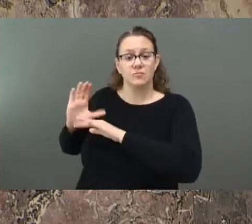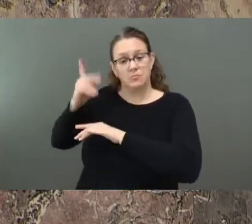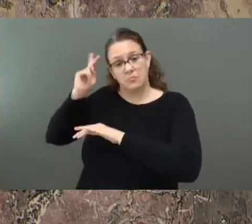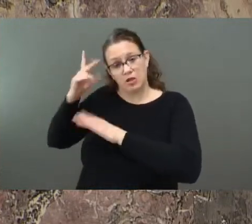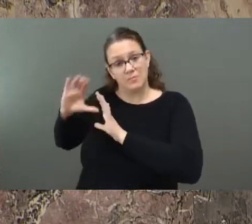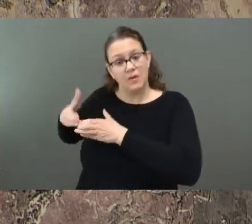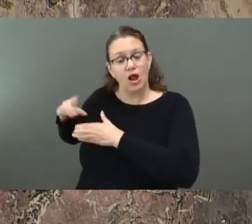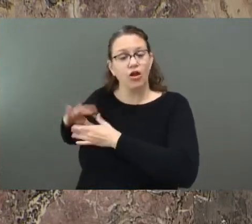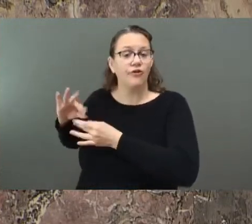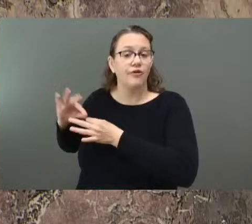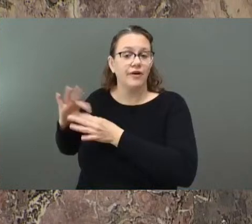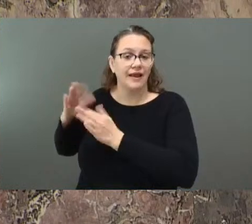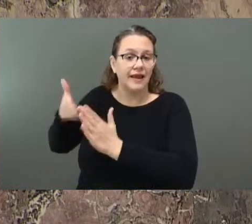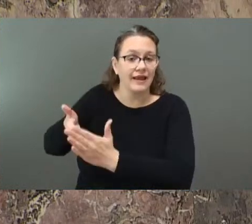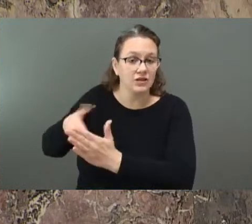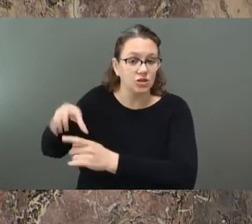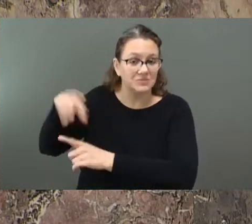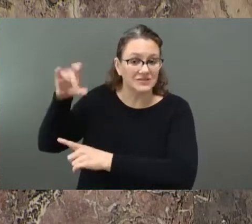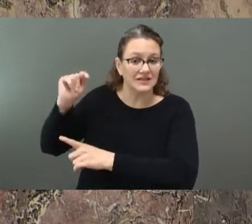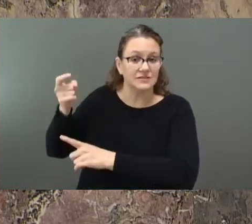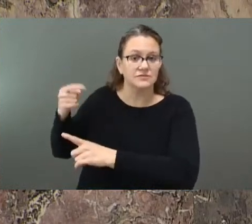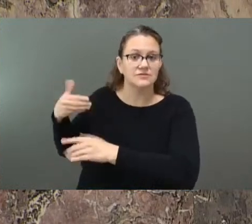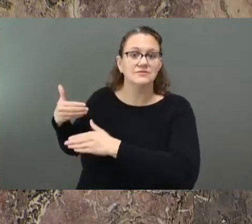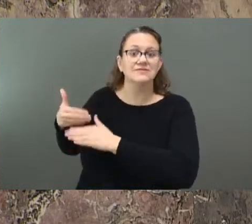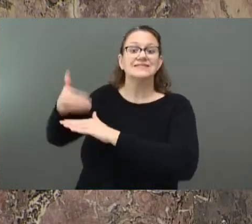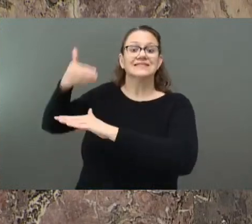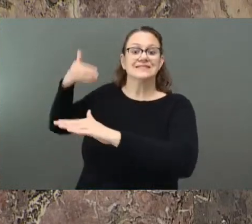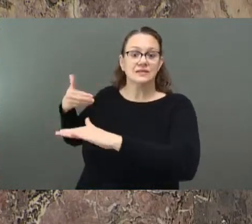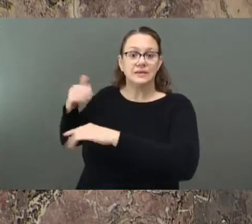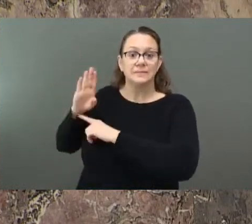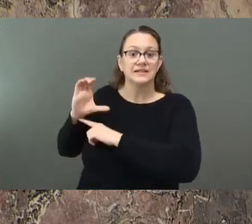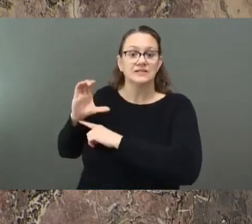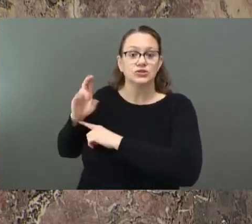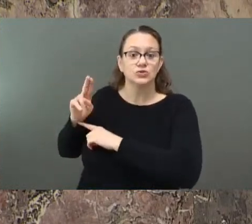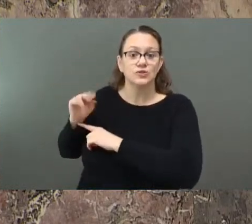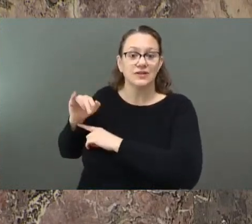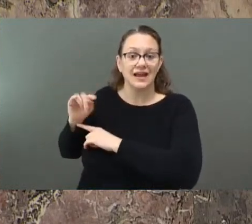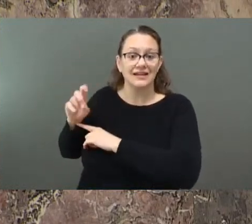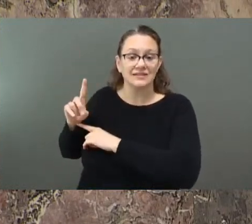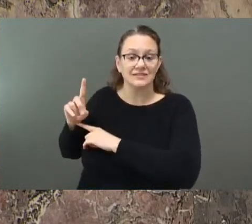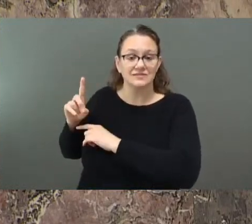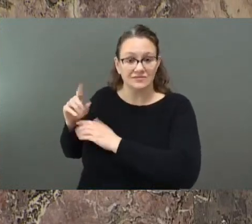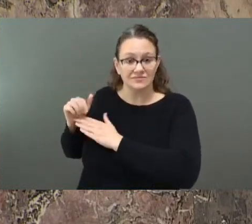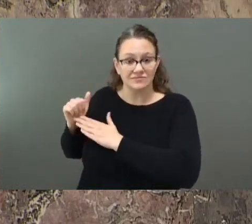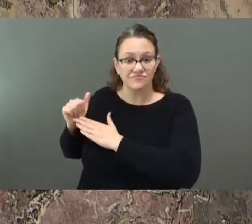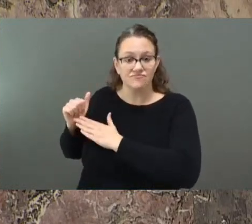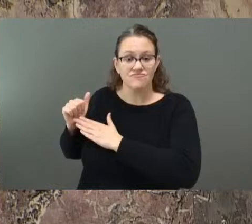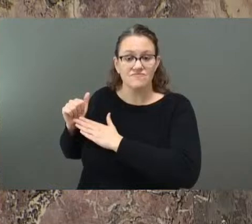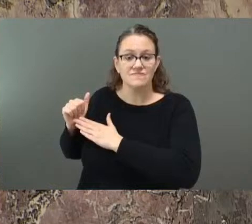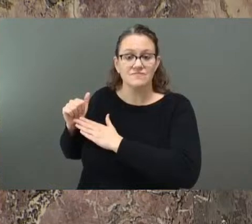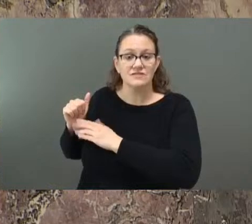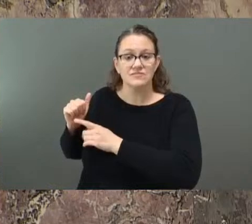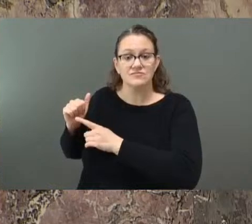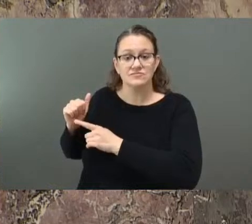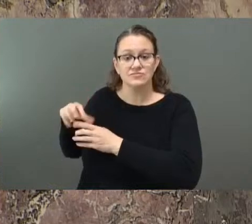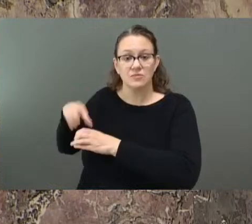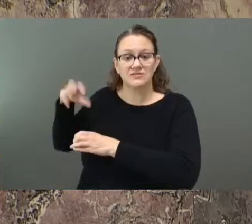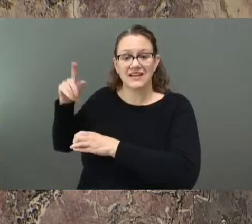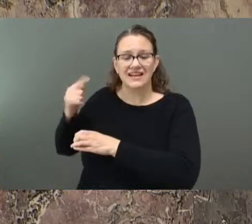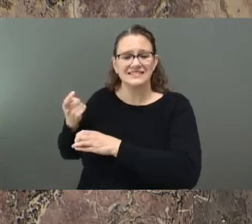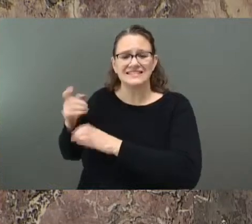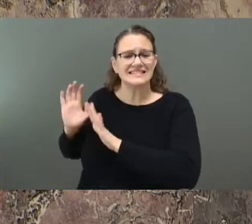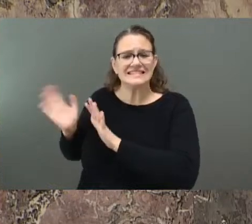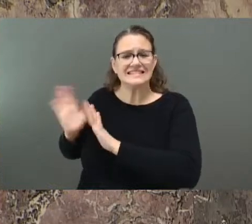BC United said, "I think cancelling the carbon tax, my personal opinion is that would be a terrible